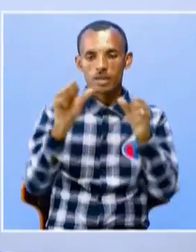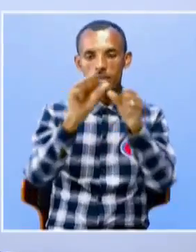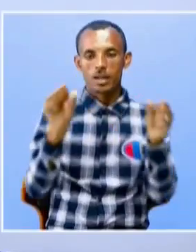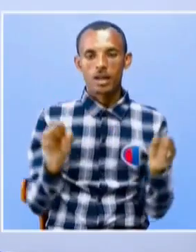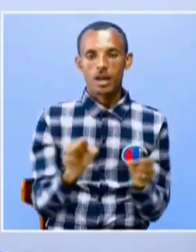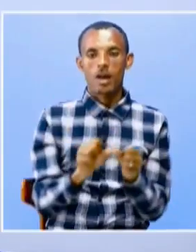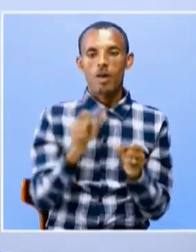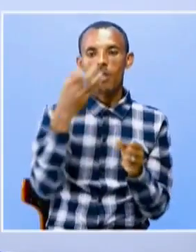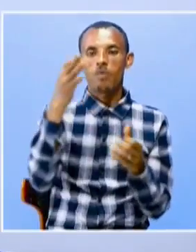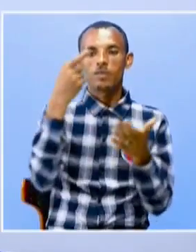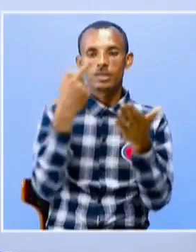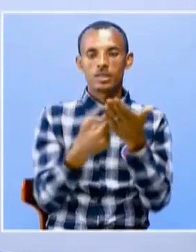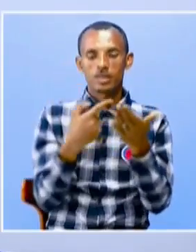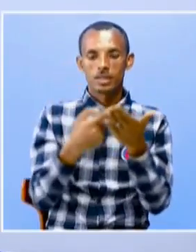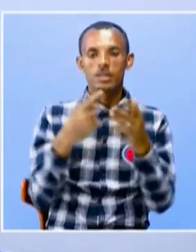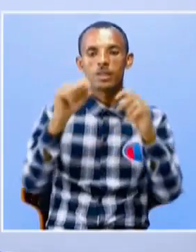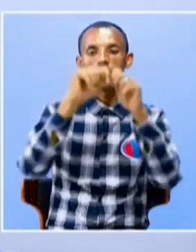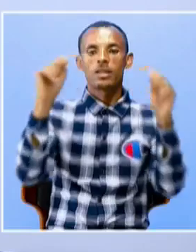triangle?